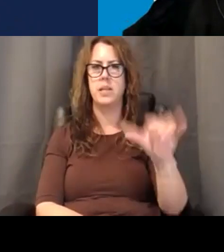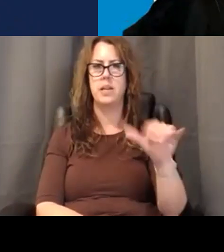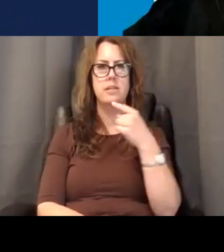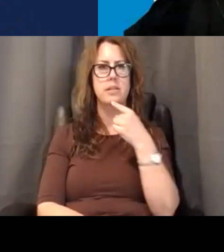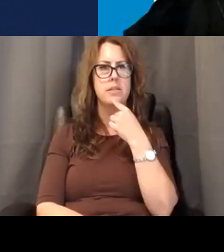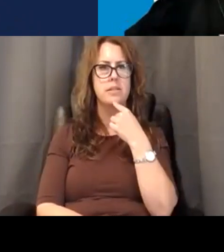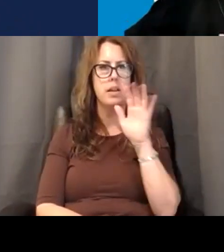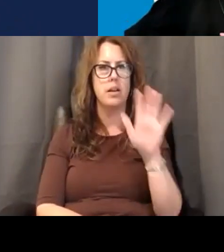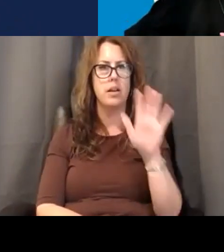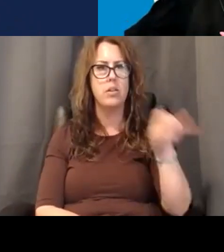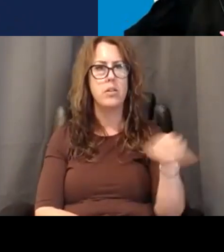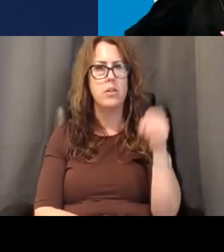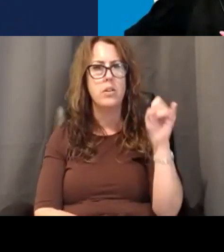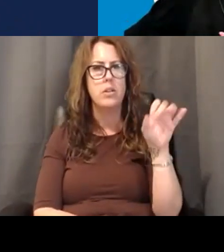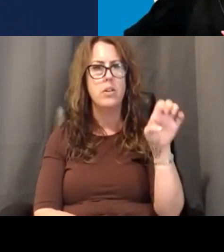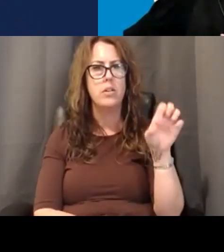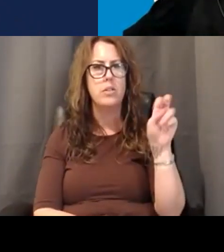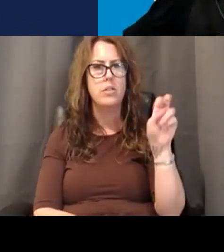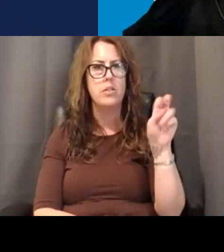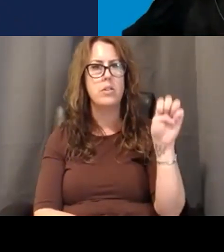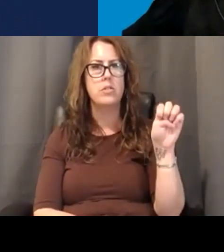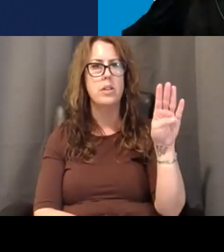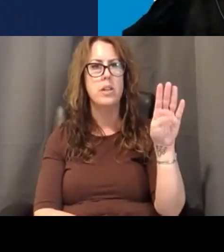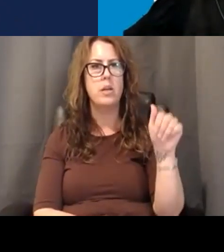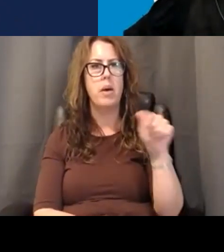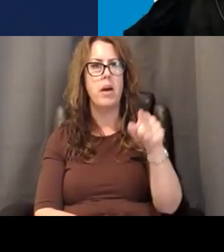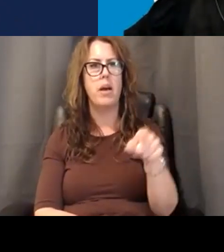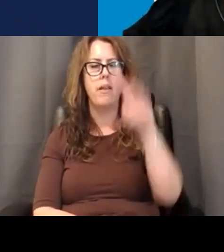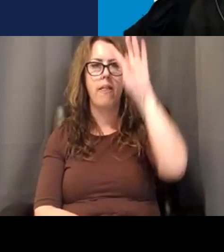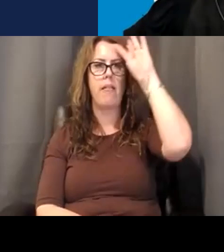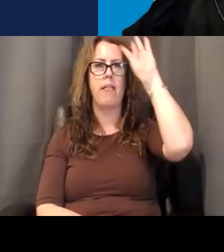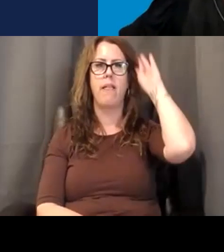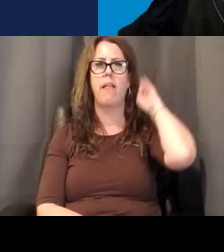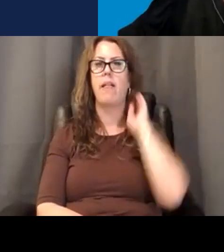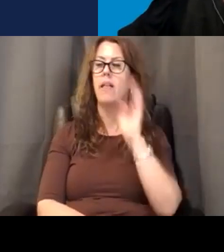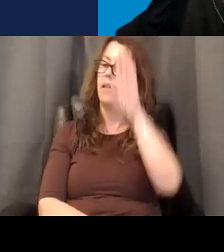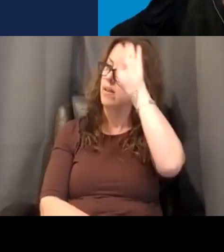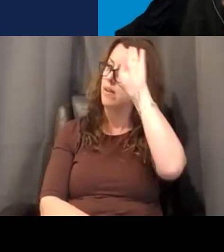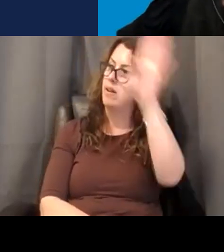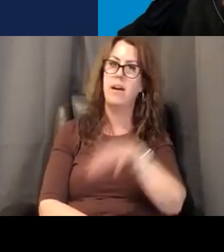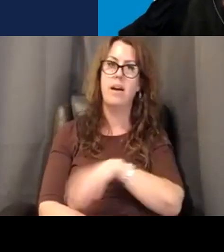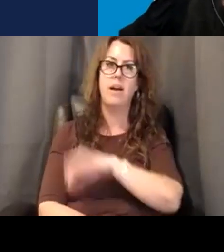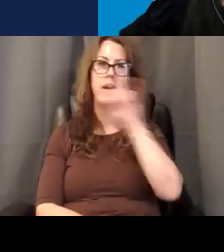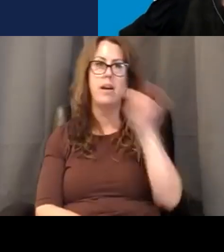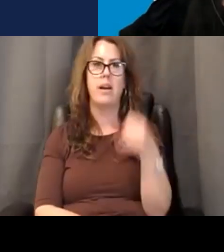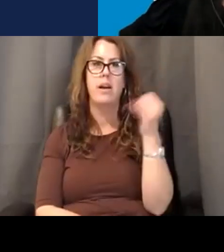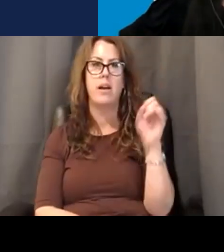name. If I'm saying it incorrectly, please correct me. Oh, that's okay. Hi, everyone. I'm Jenna